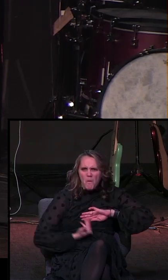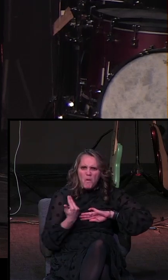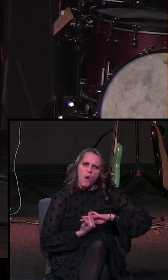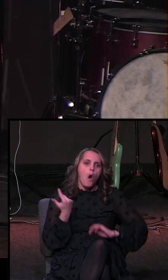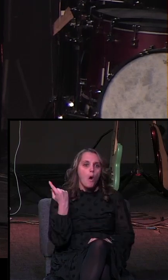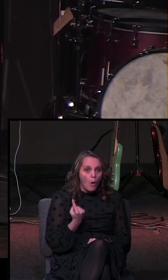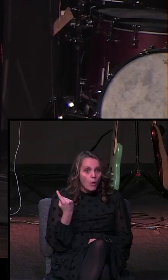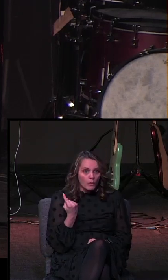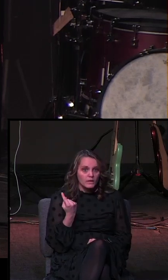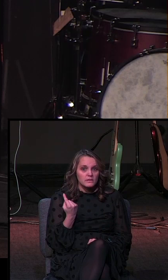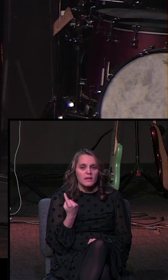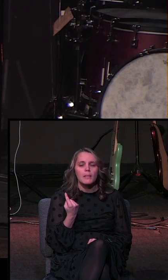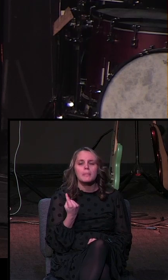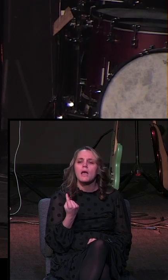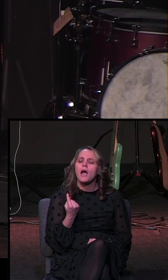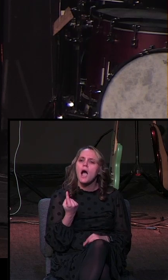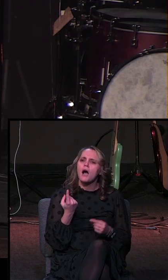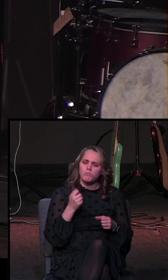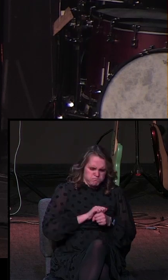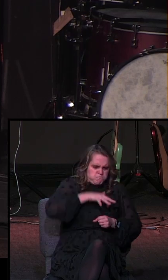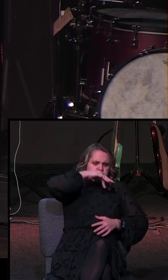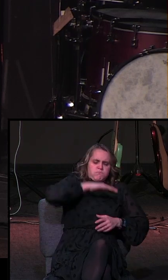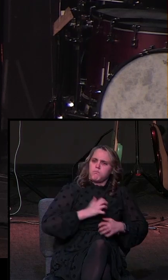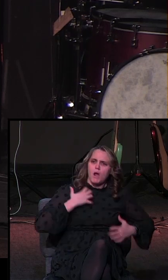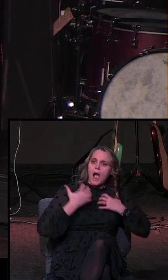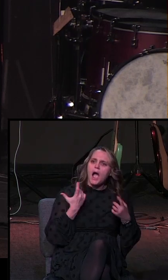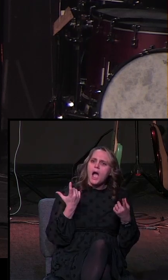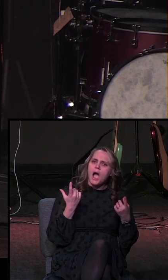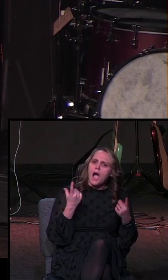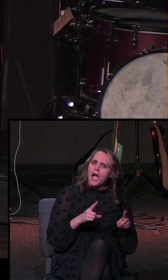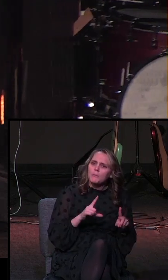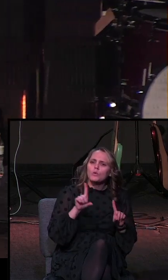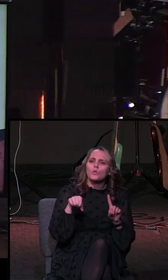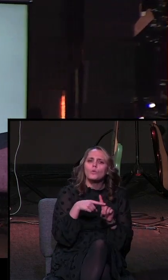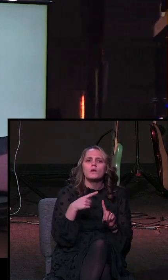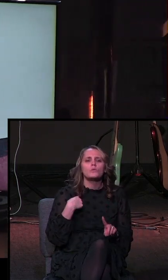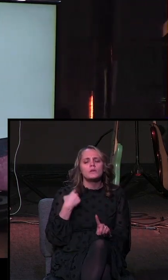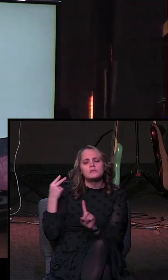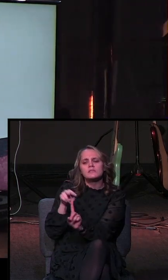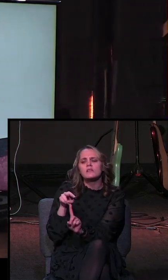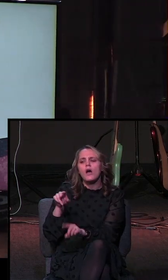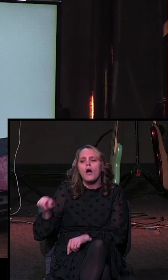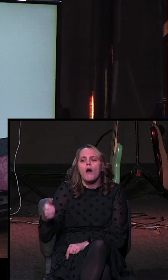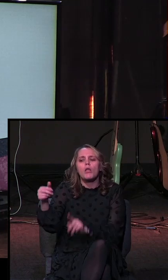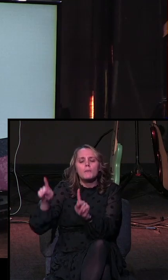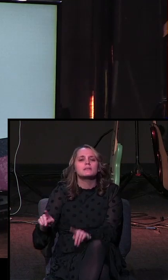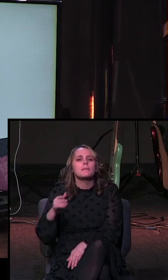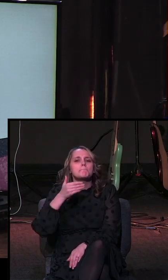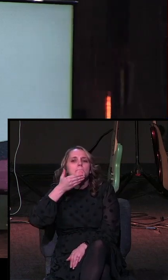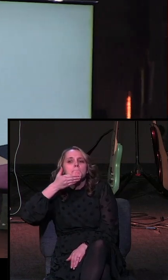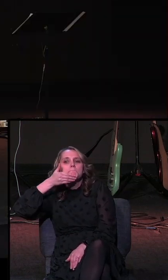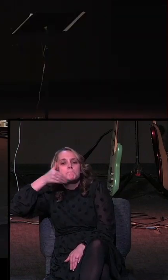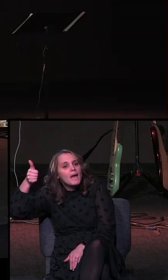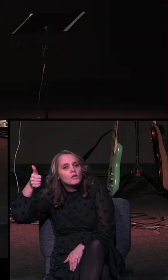These flare-ups happen a lot of times when we perceive that either someone is getting a better deal than me, or that God